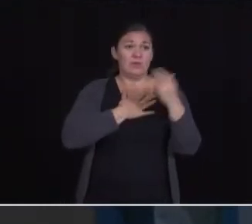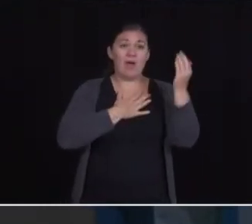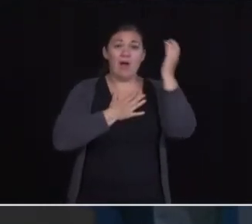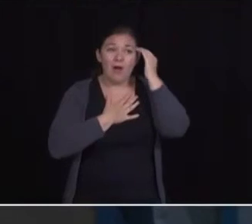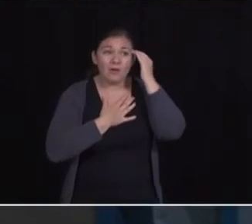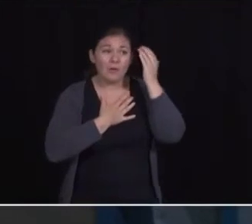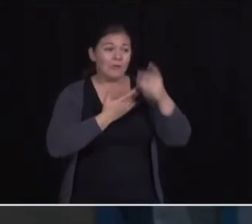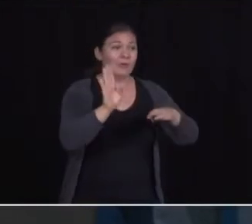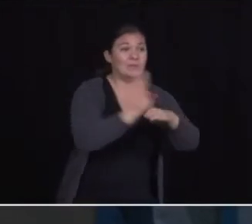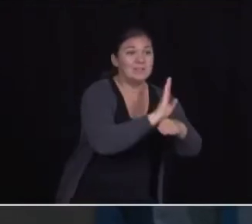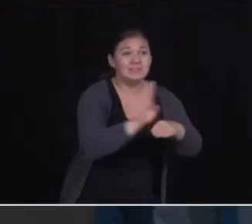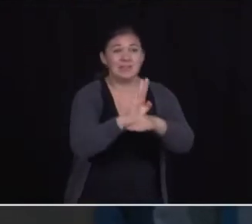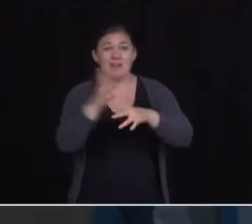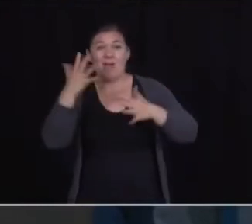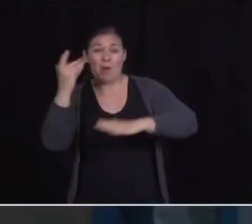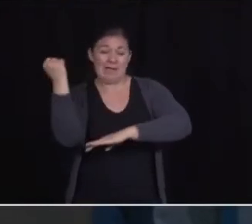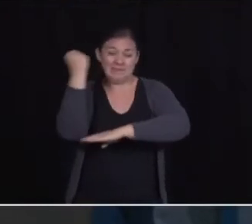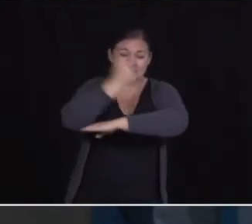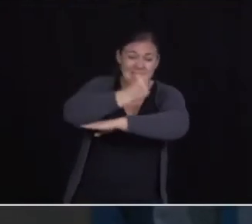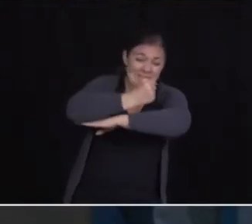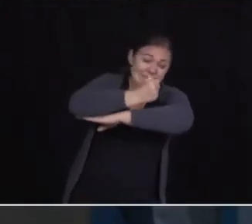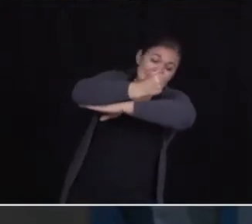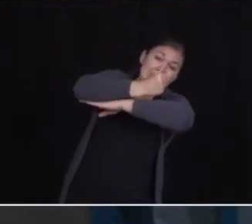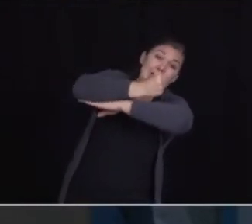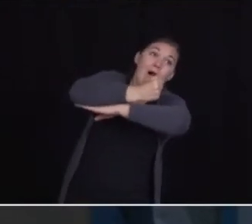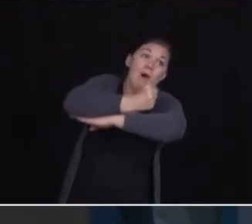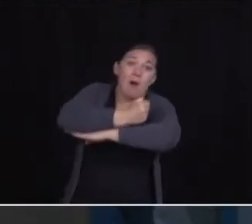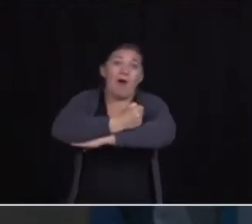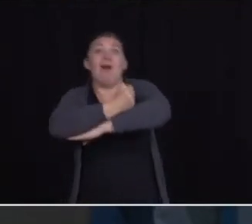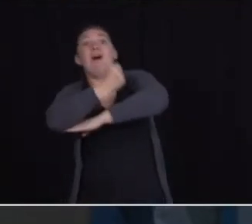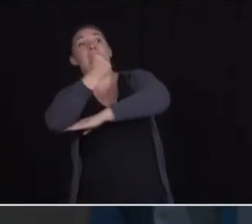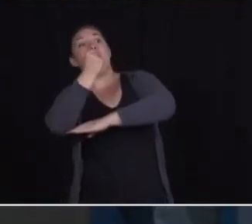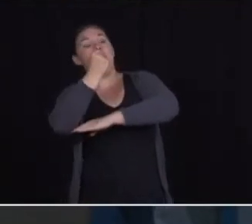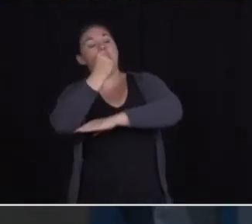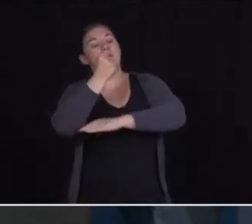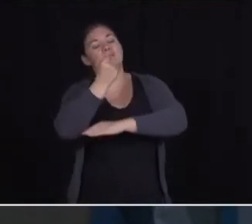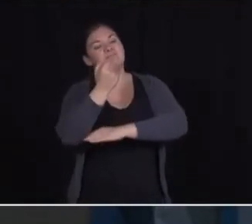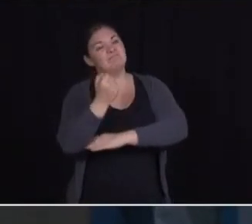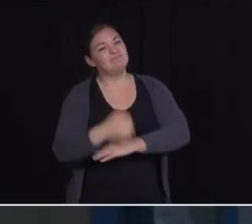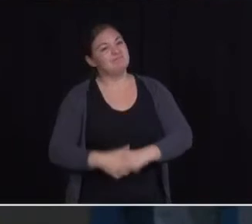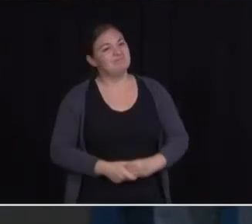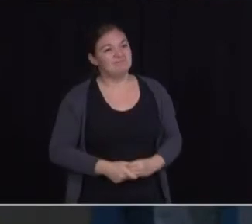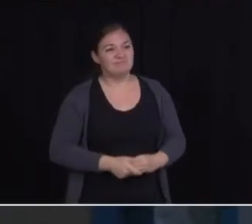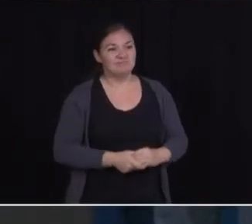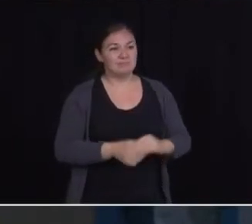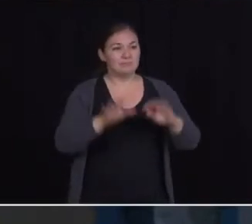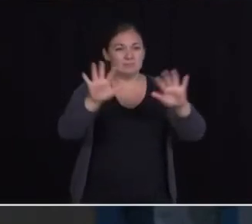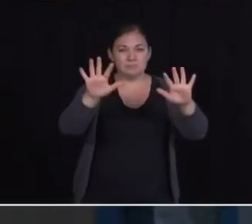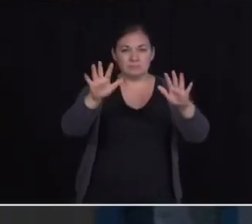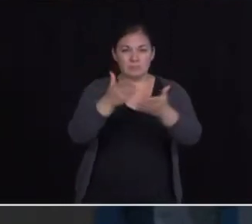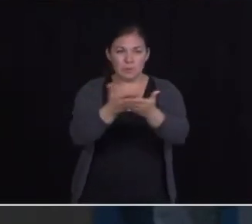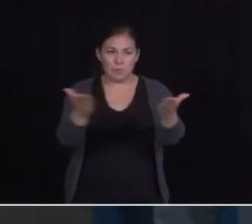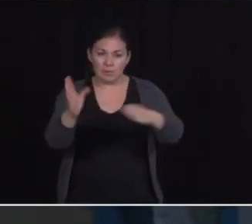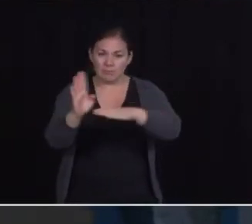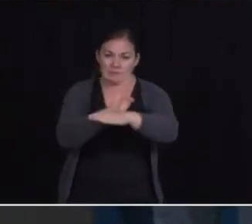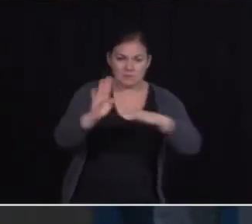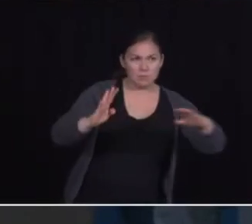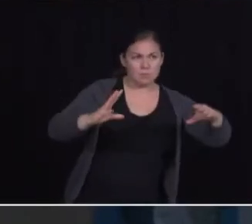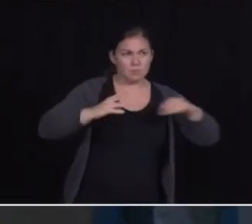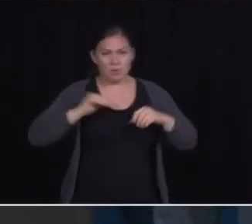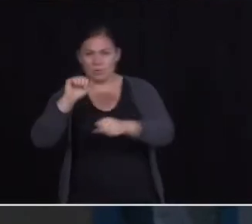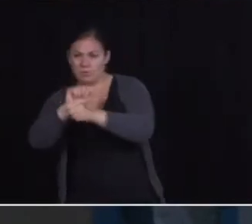struggling. I want to talk directly to business owners and workers who will be affected by this. I've been fighting